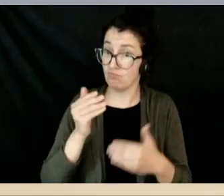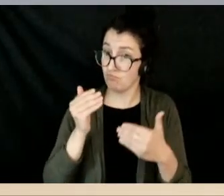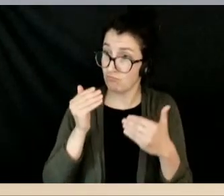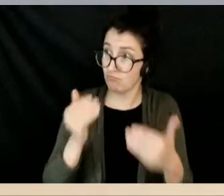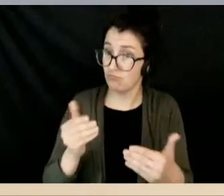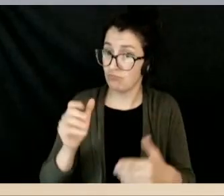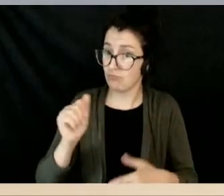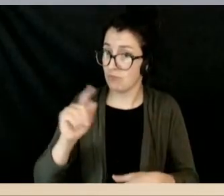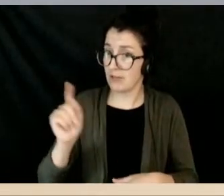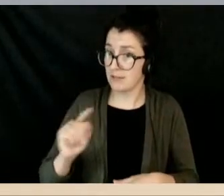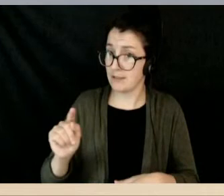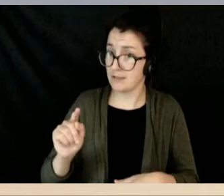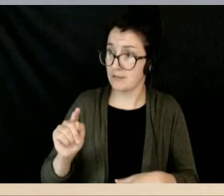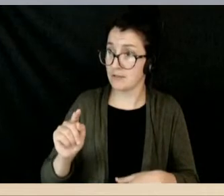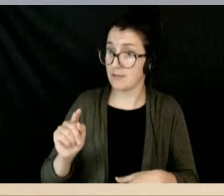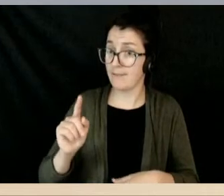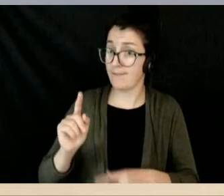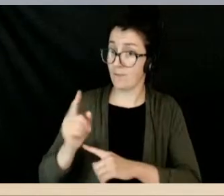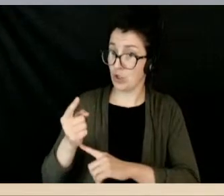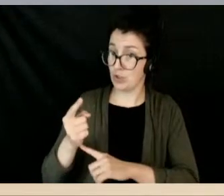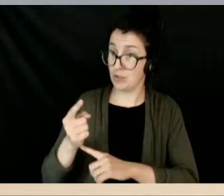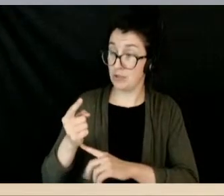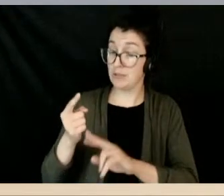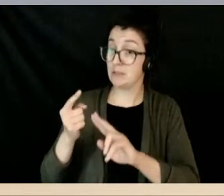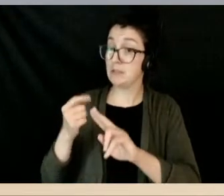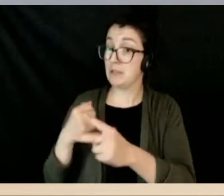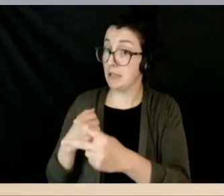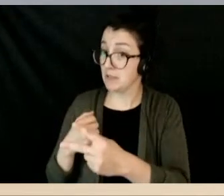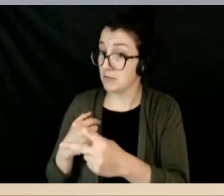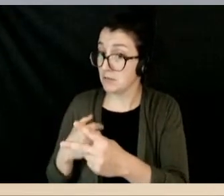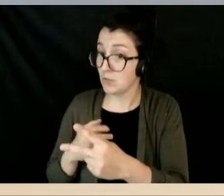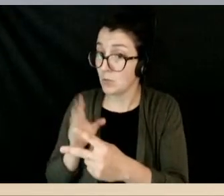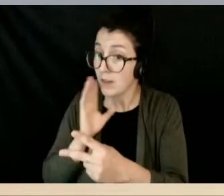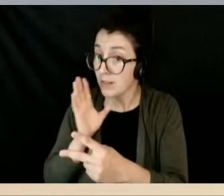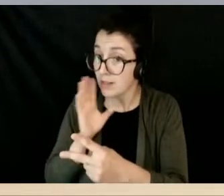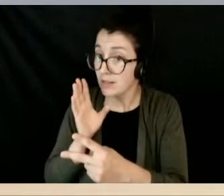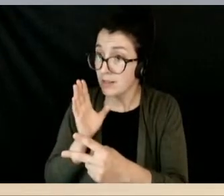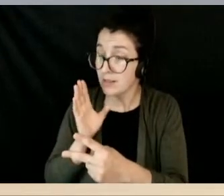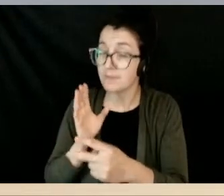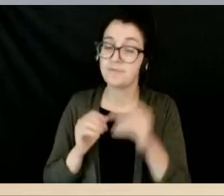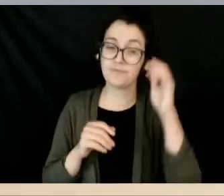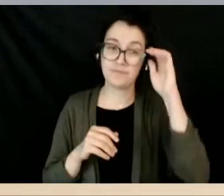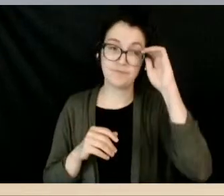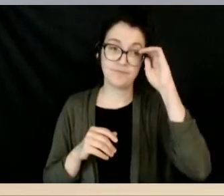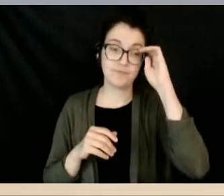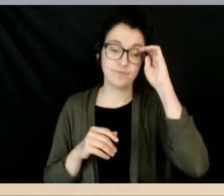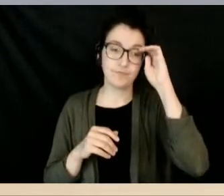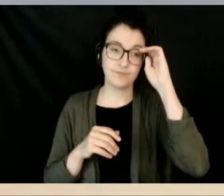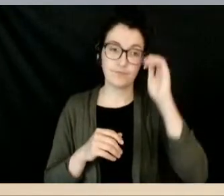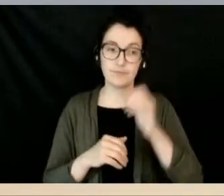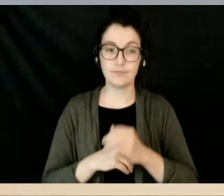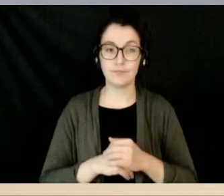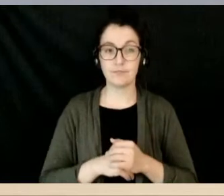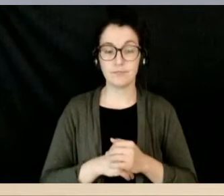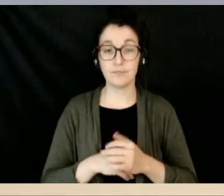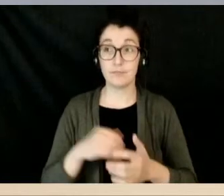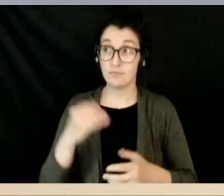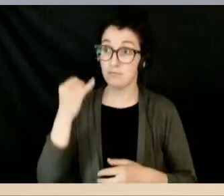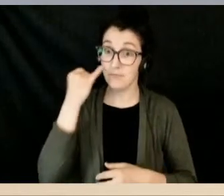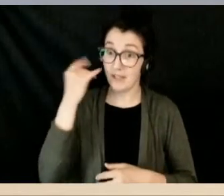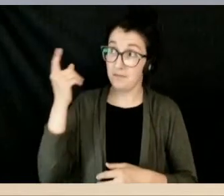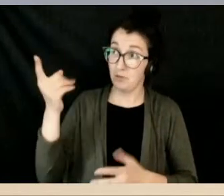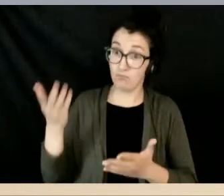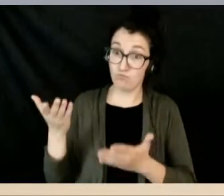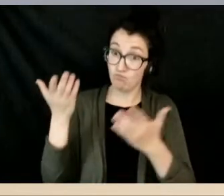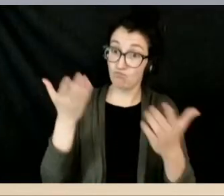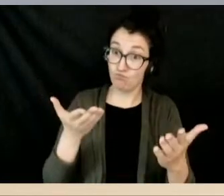received AstraZeneca the first dose, and we will have AstraZeneca available if that is the recommendation, or if